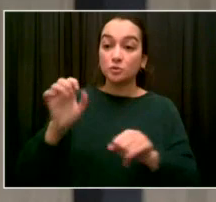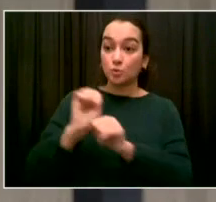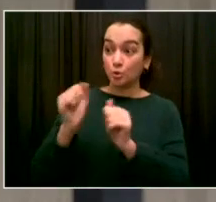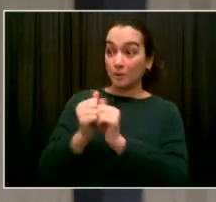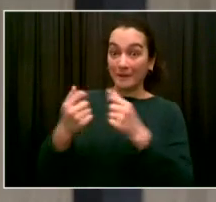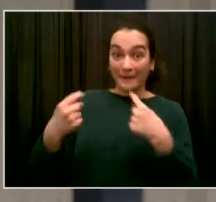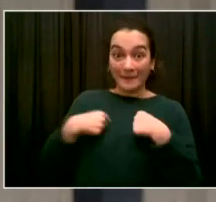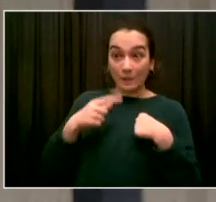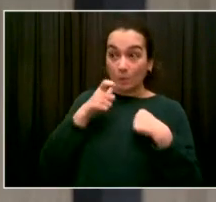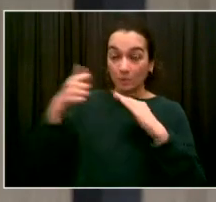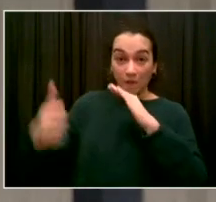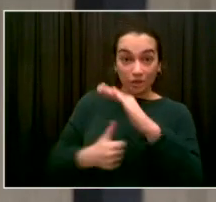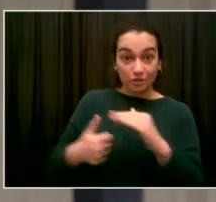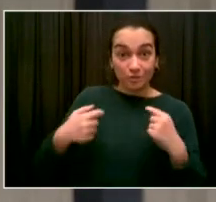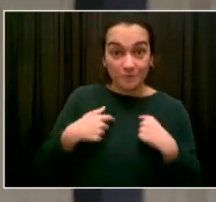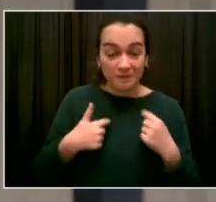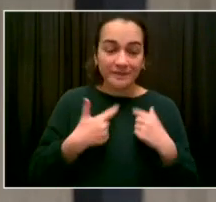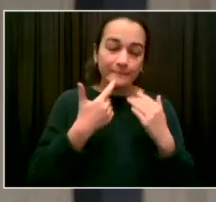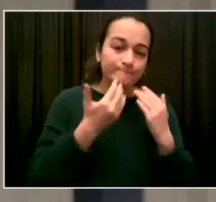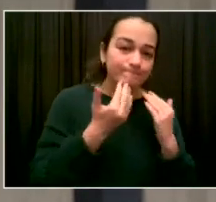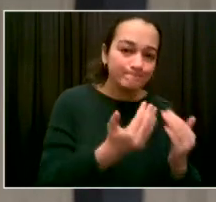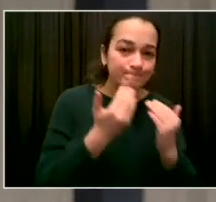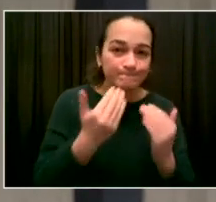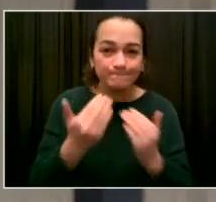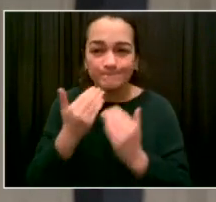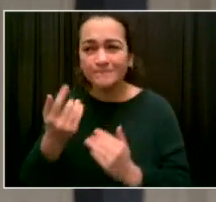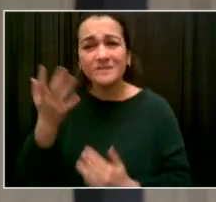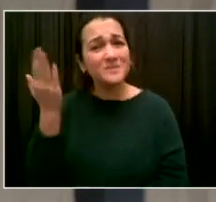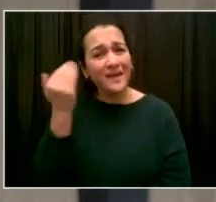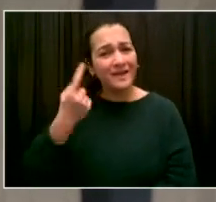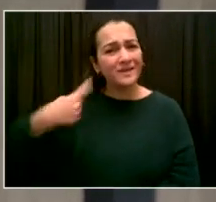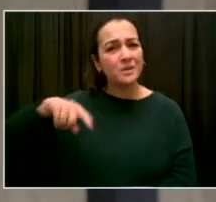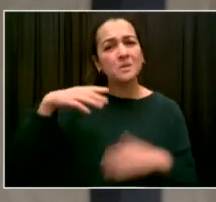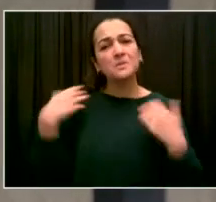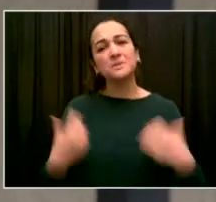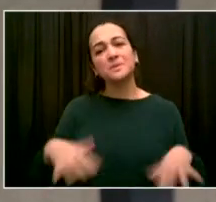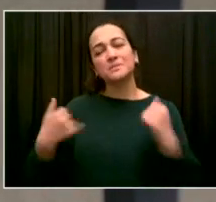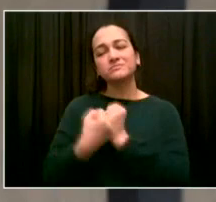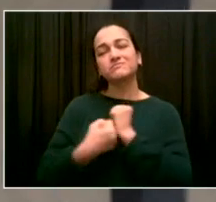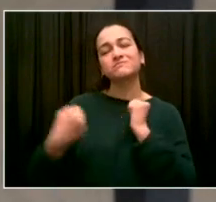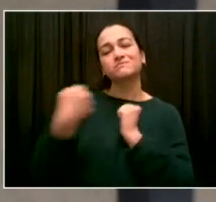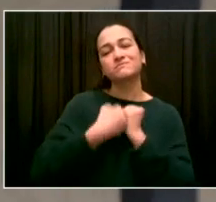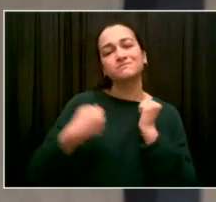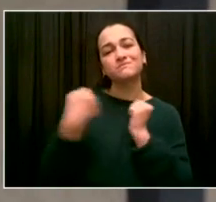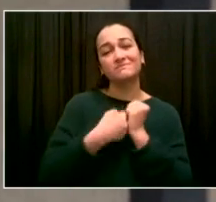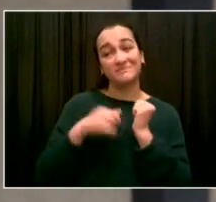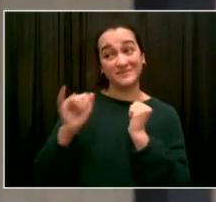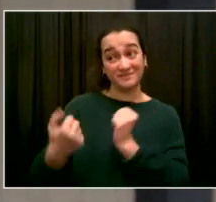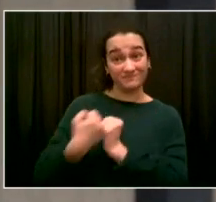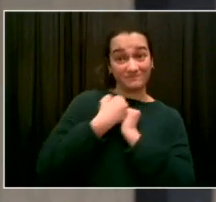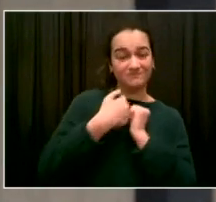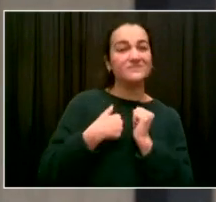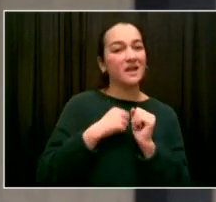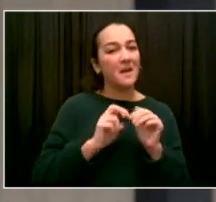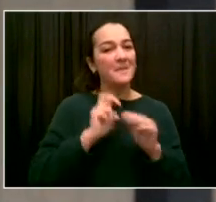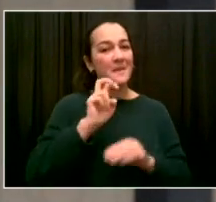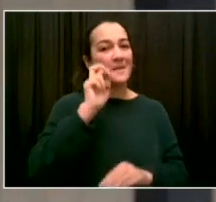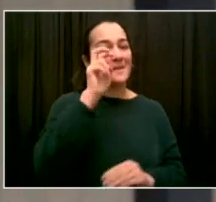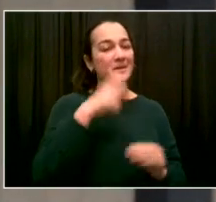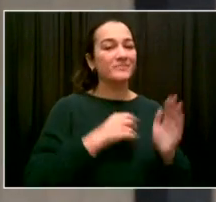do in Washington or here at the local level, I couldn't do without them. And let me just say, New York is a labor of love for